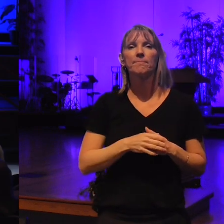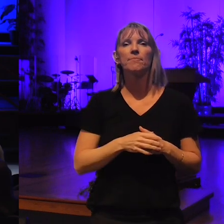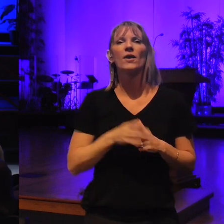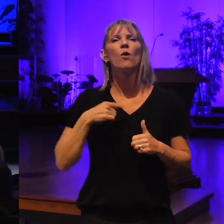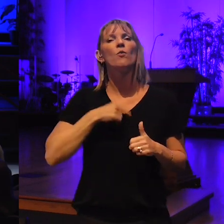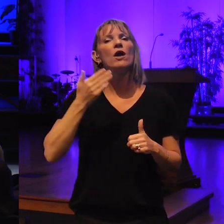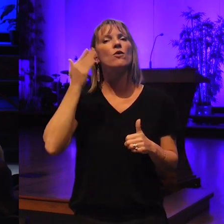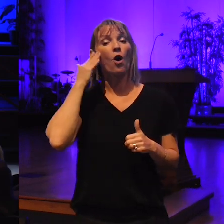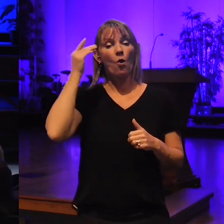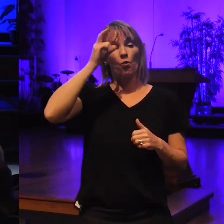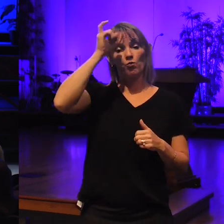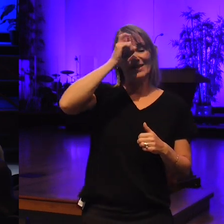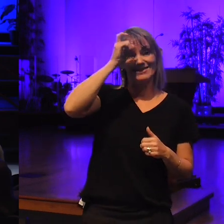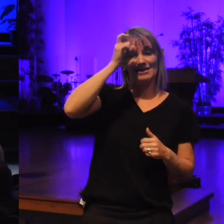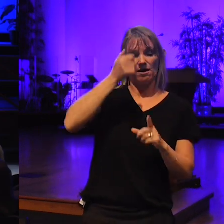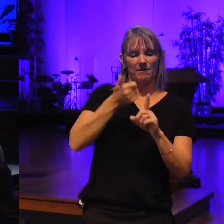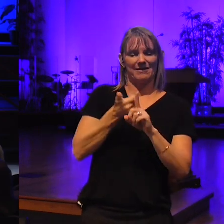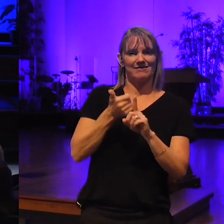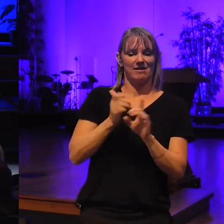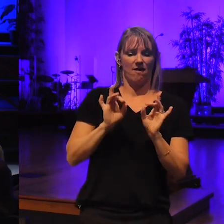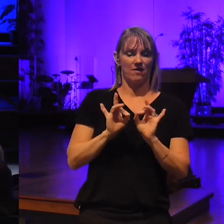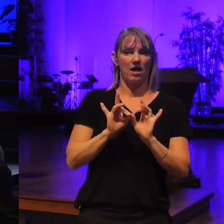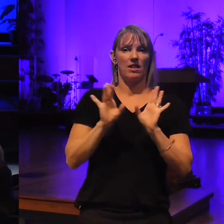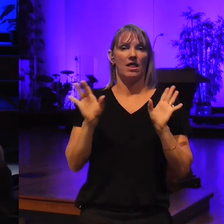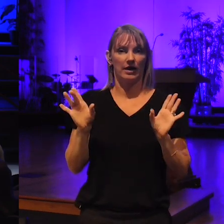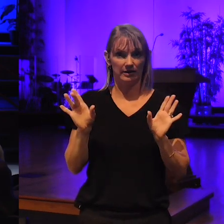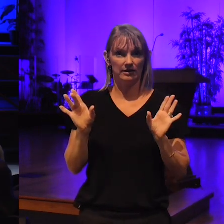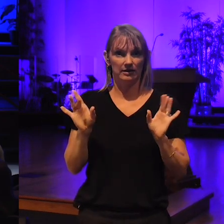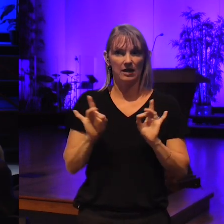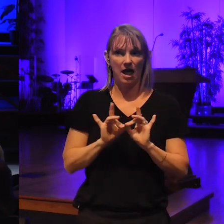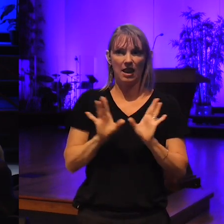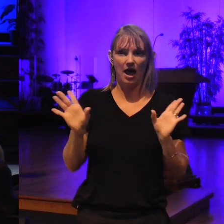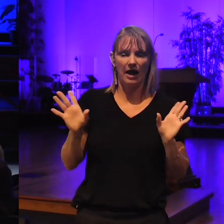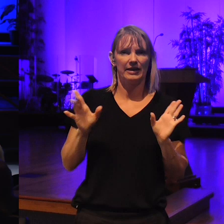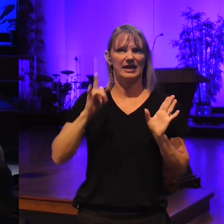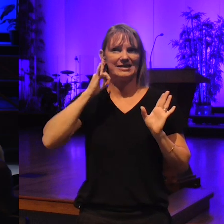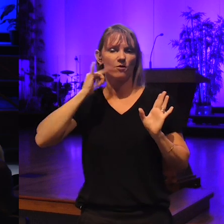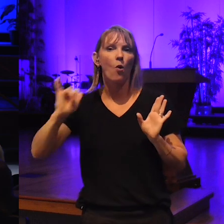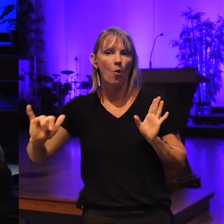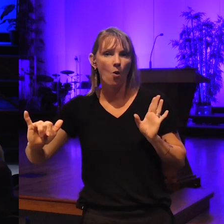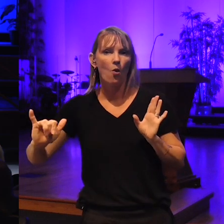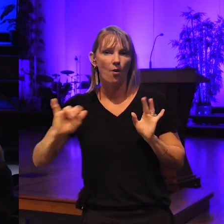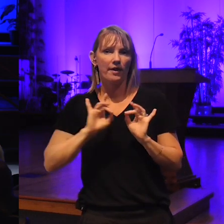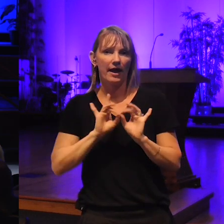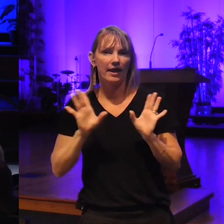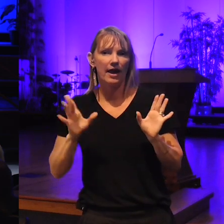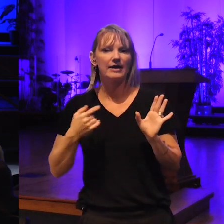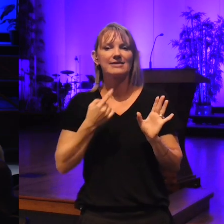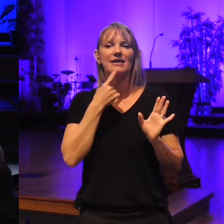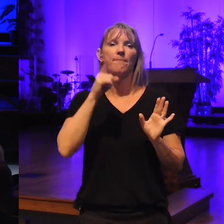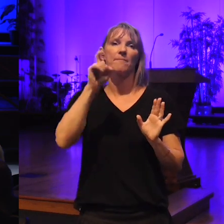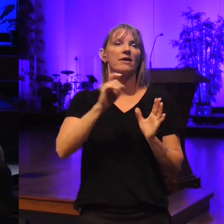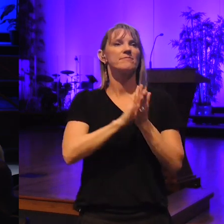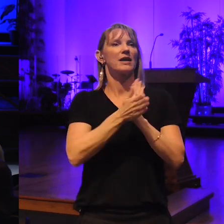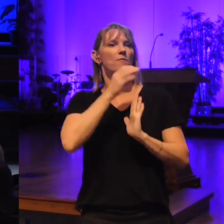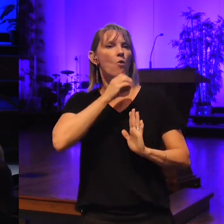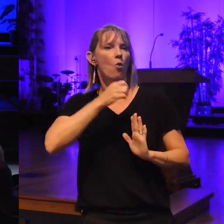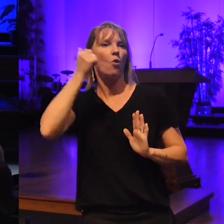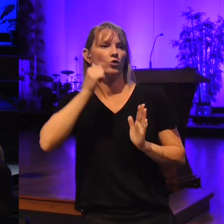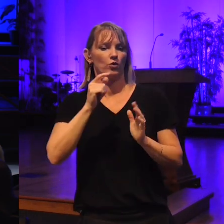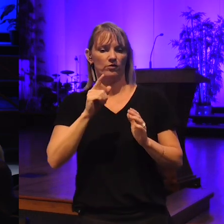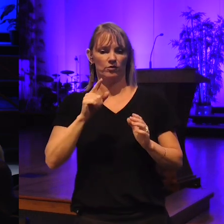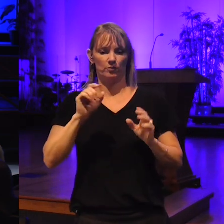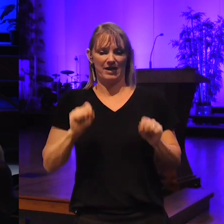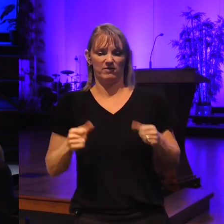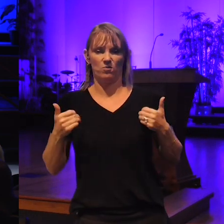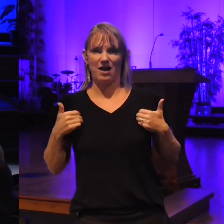We know that wisdom is a light. It is a light. It's golden. And we say you have to get older to have wisdom.